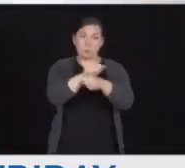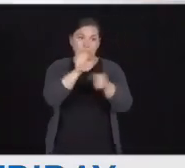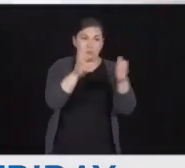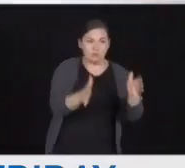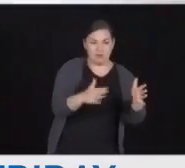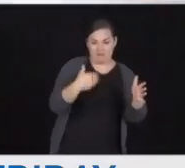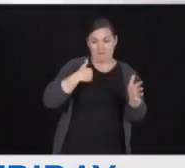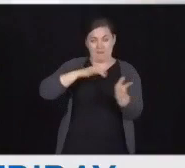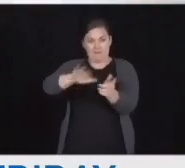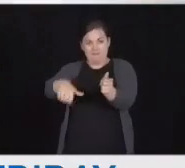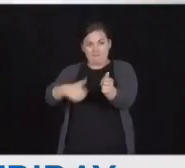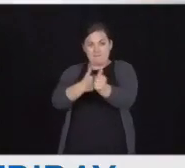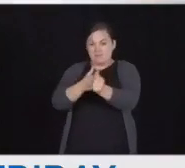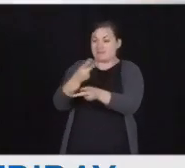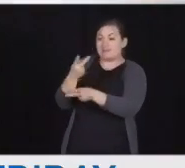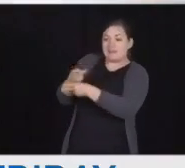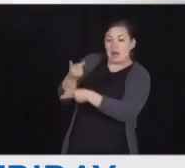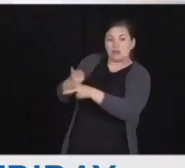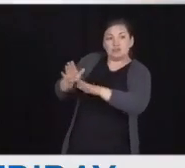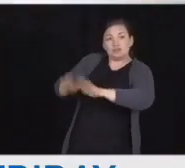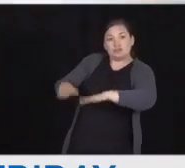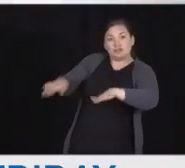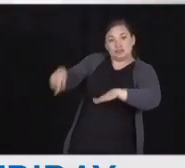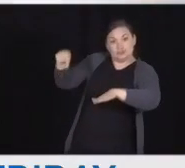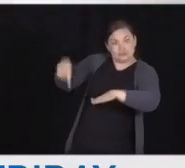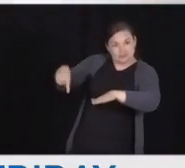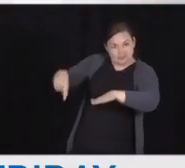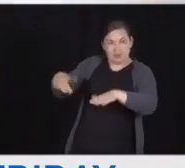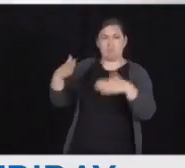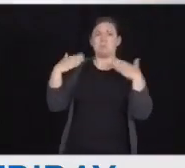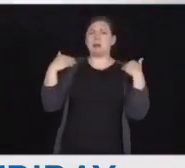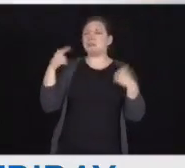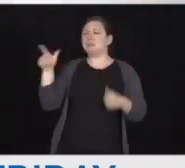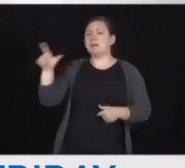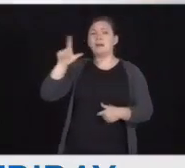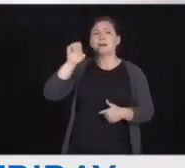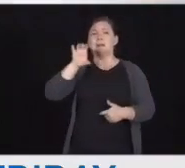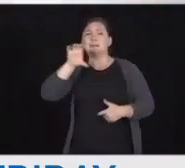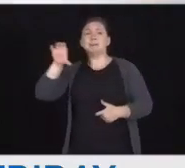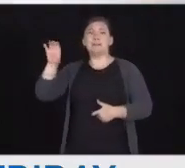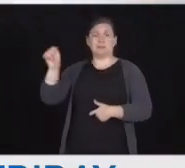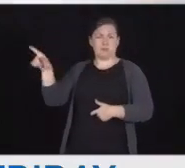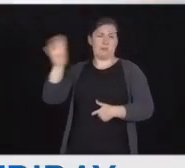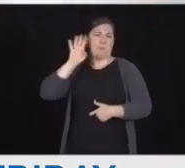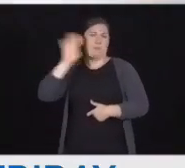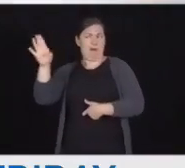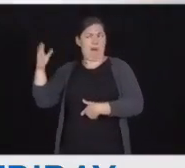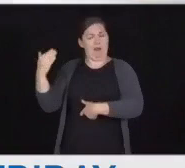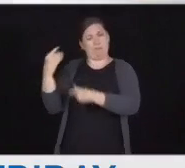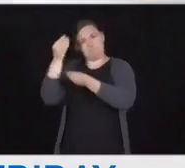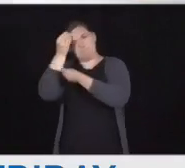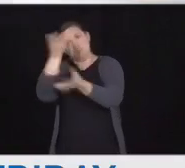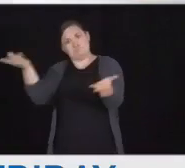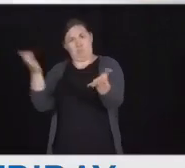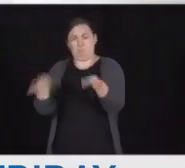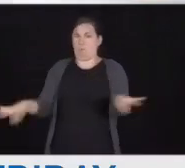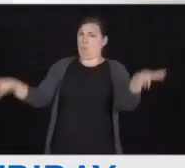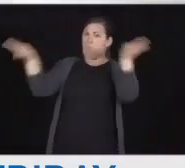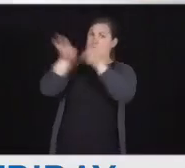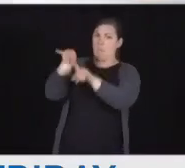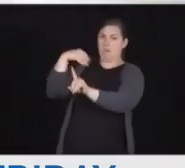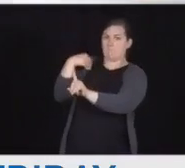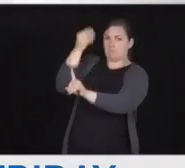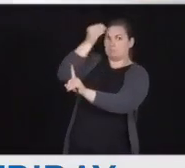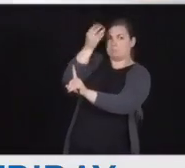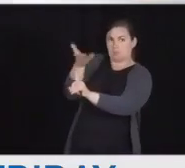time this September. This is what we're working towards with the support of our medical officer of health and our local school